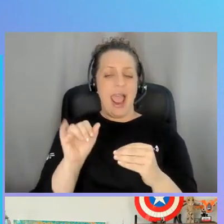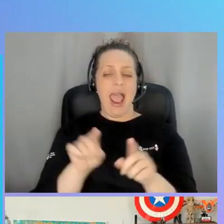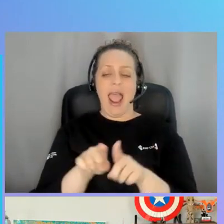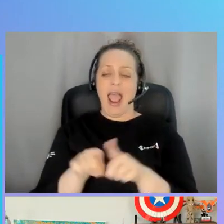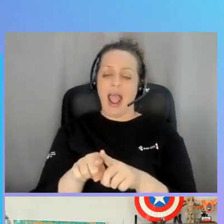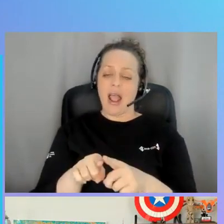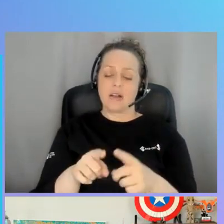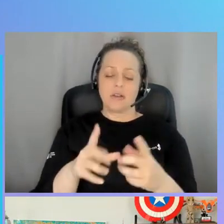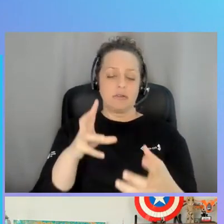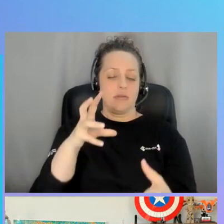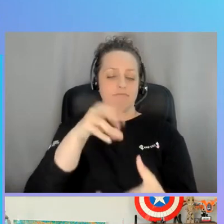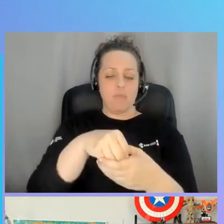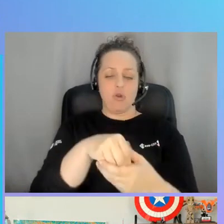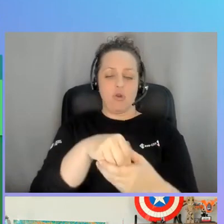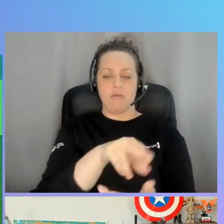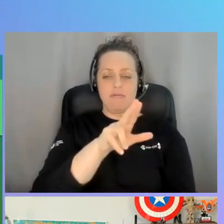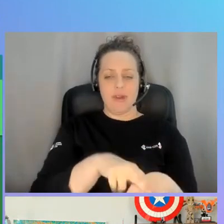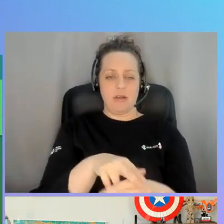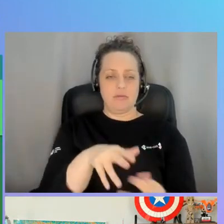those groups.